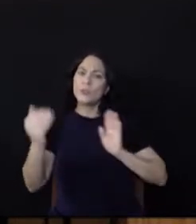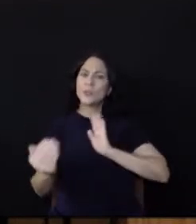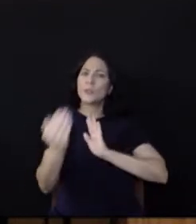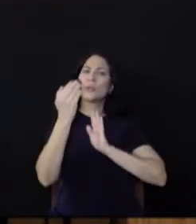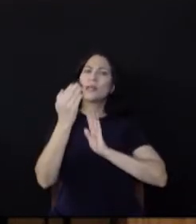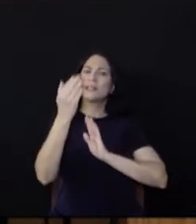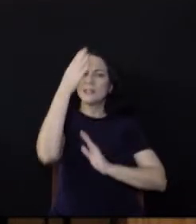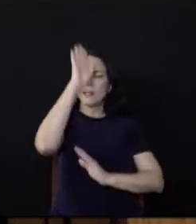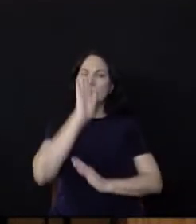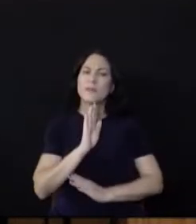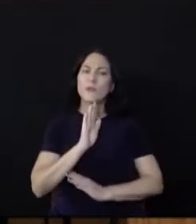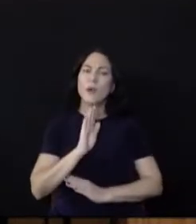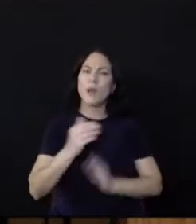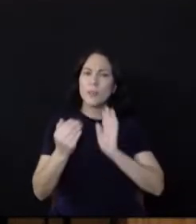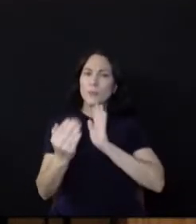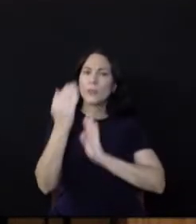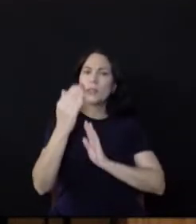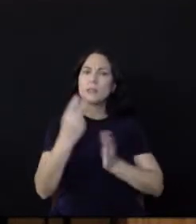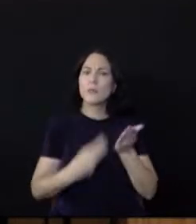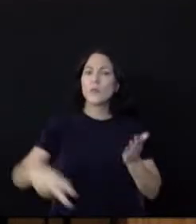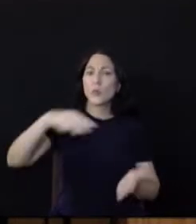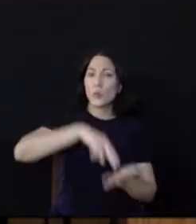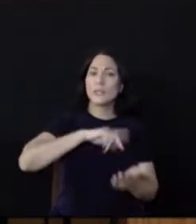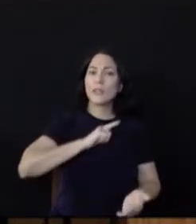the risen Lord himself.